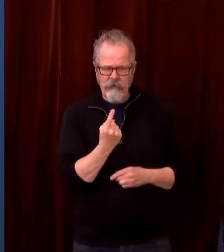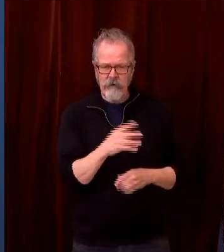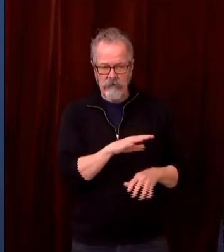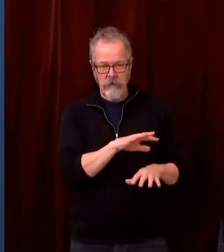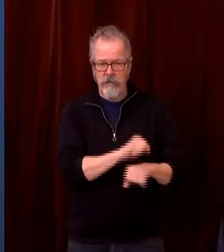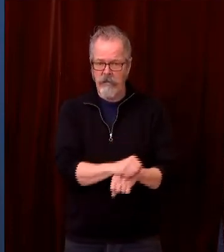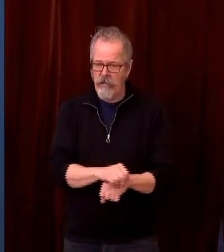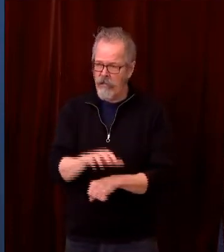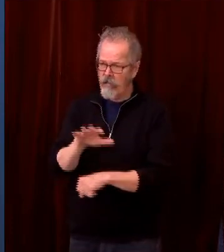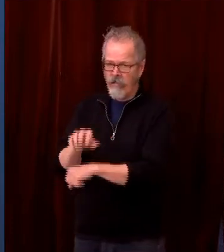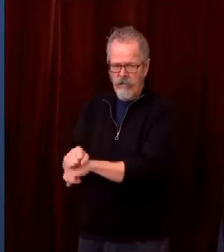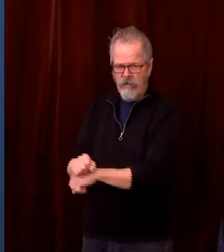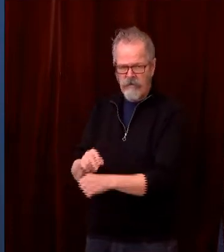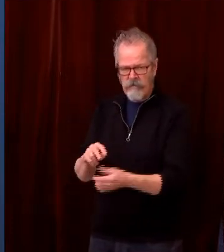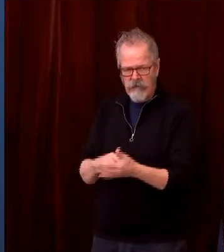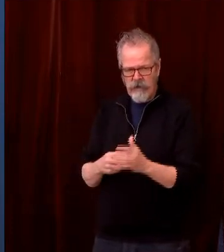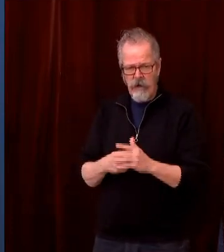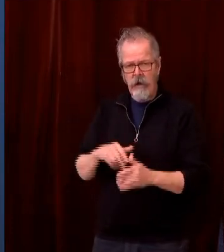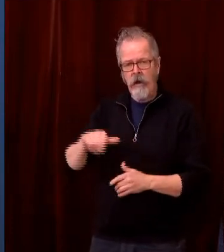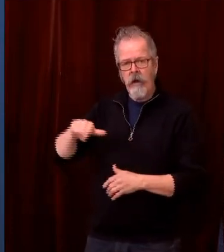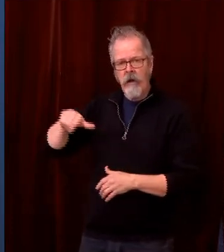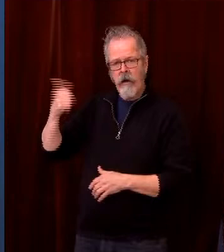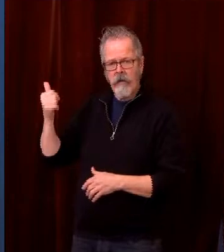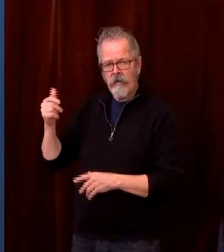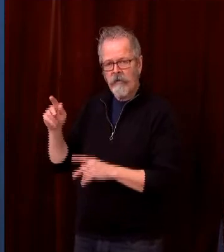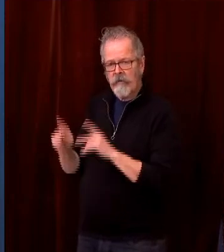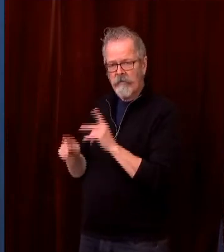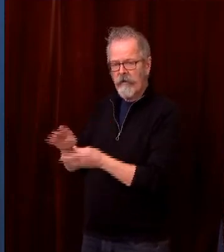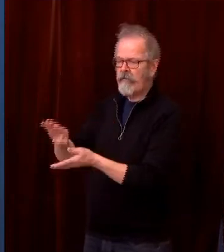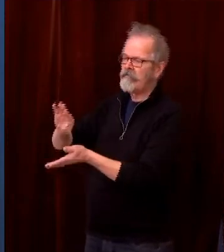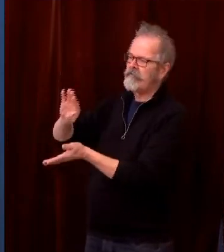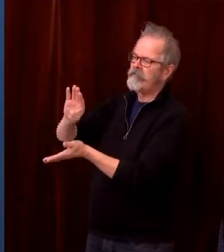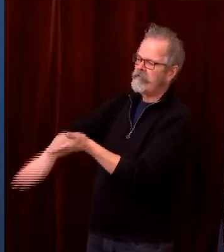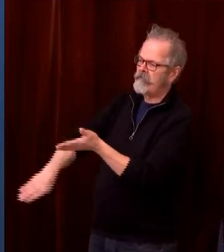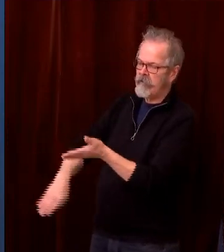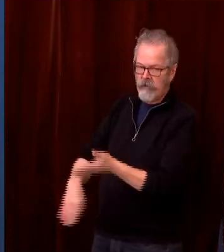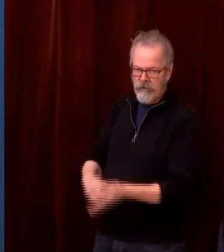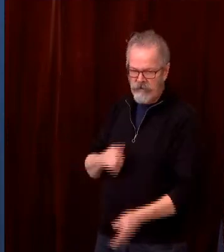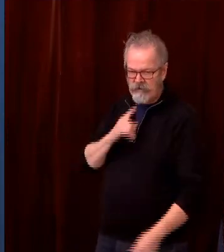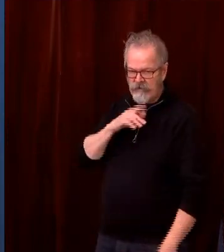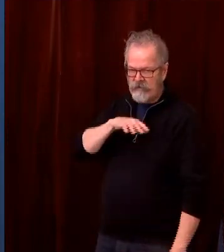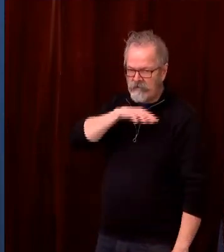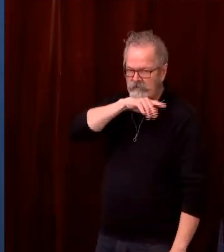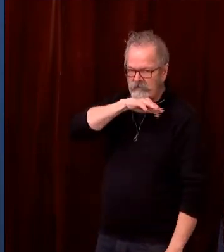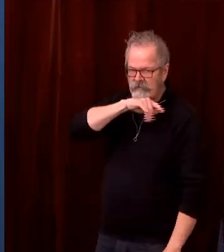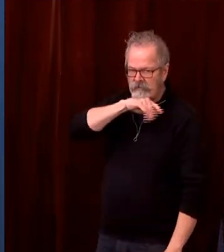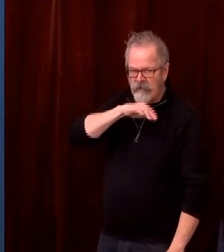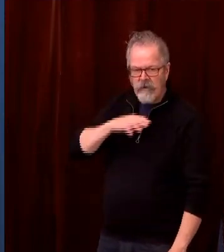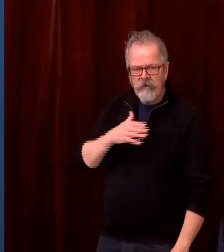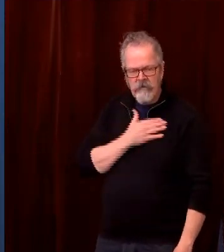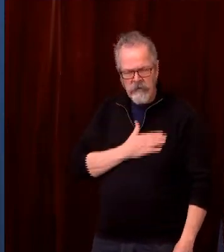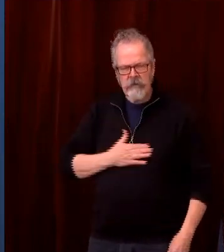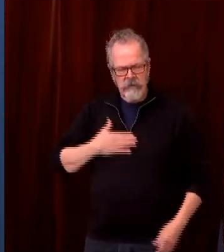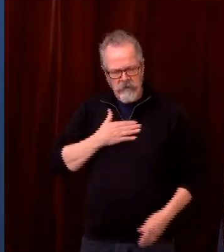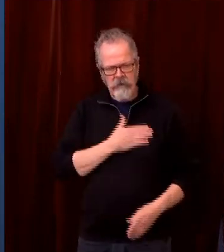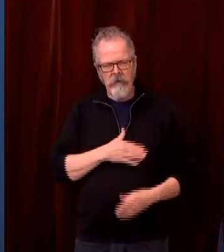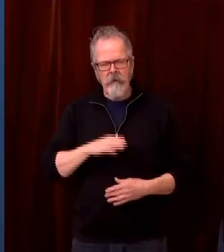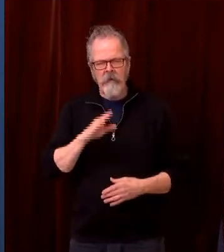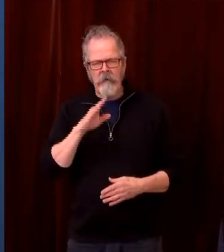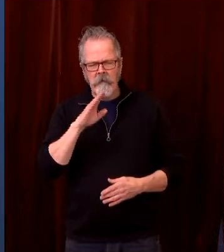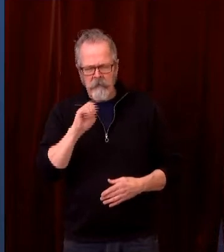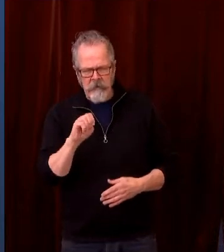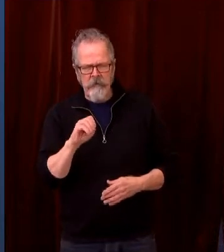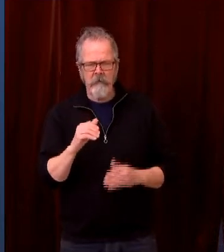medication. You know, at the moment, what I can do is ask for people to act in a fair way, and I believe the vast majority of